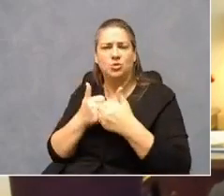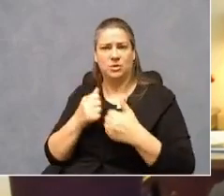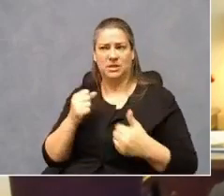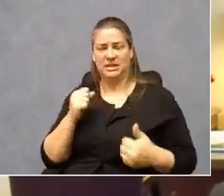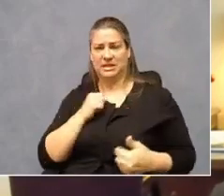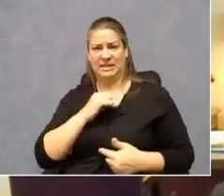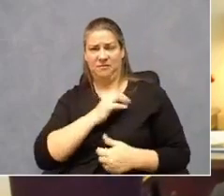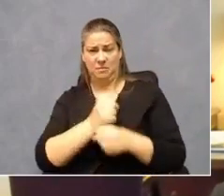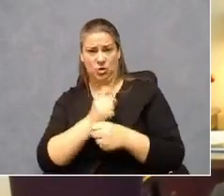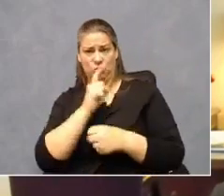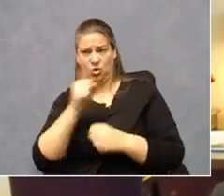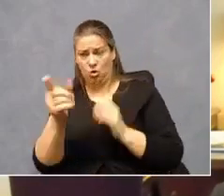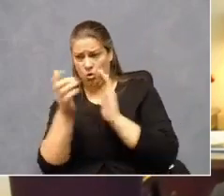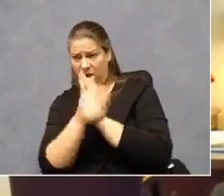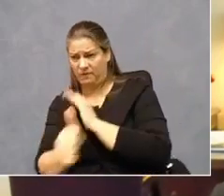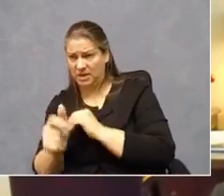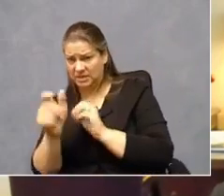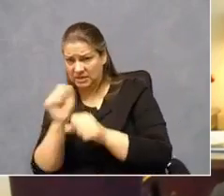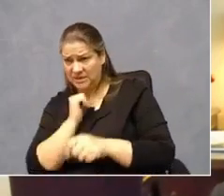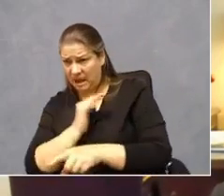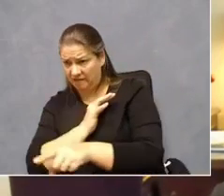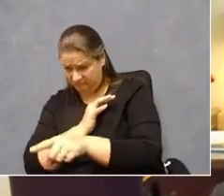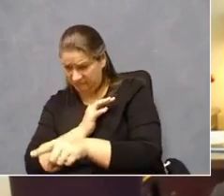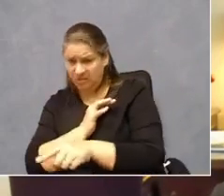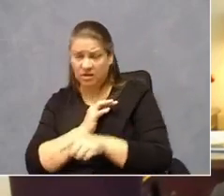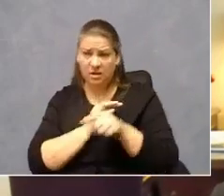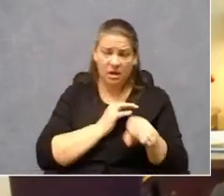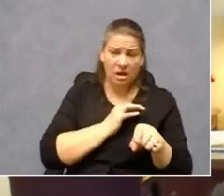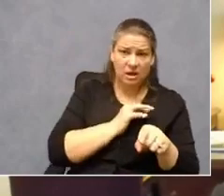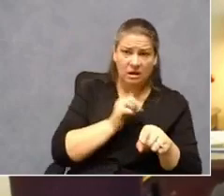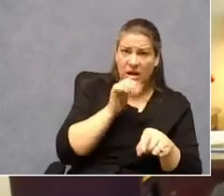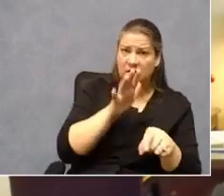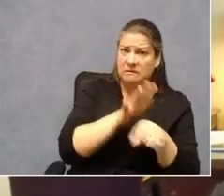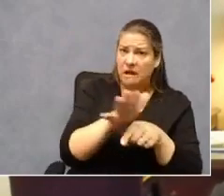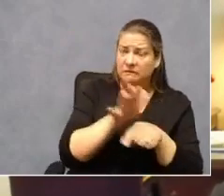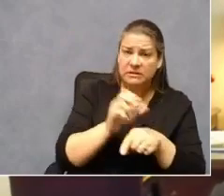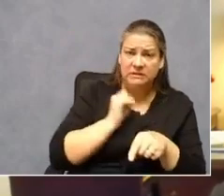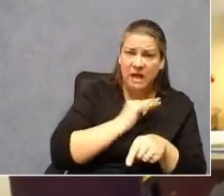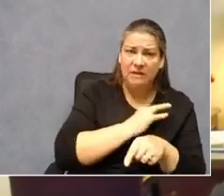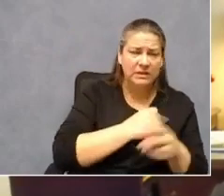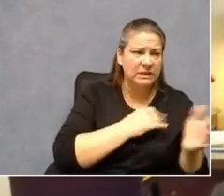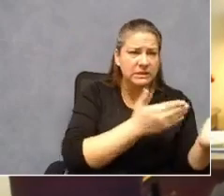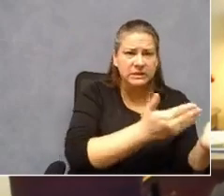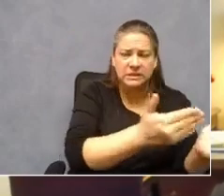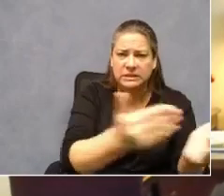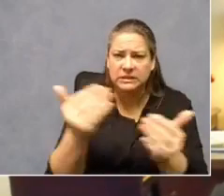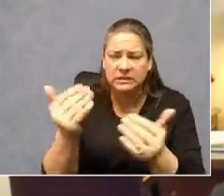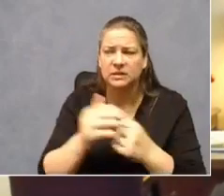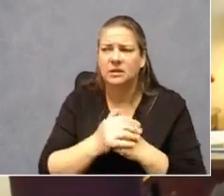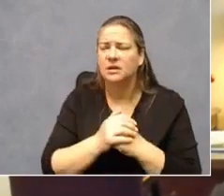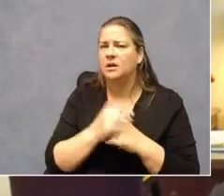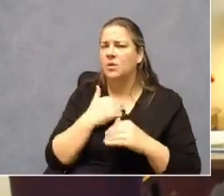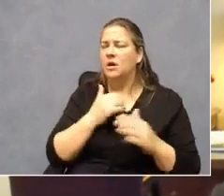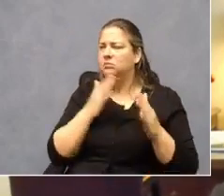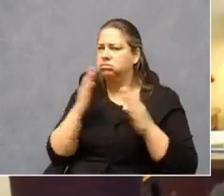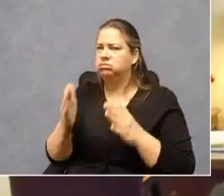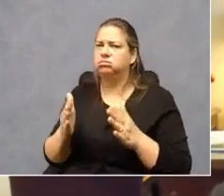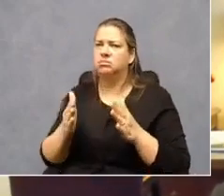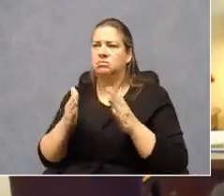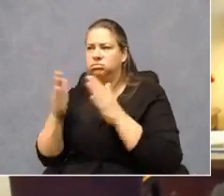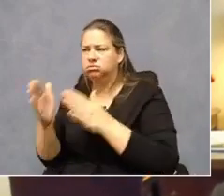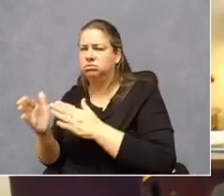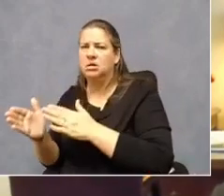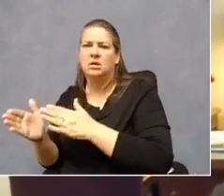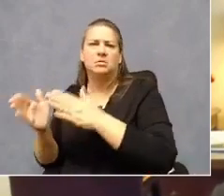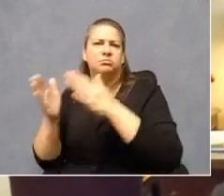finding enough staff that nursing facilities face. And we absolutely acknowledge that has been an issue across